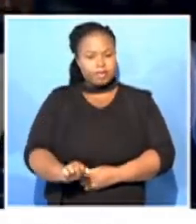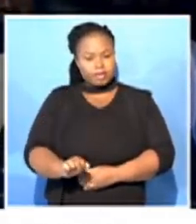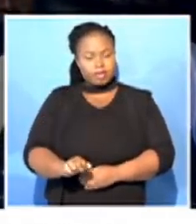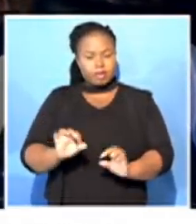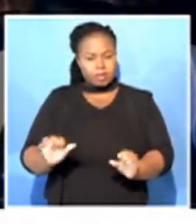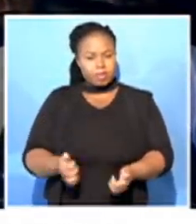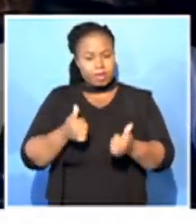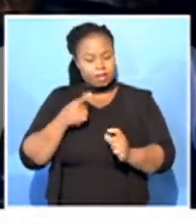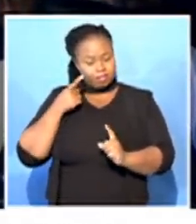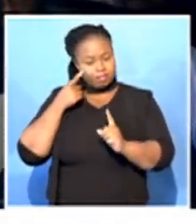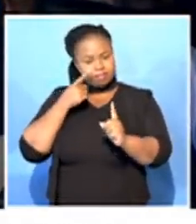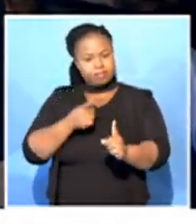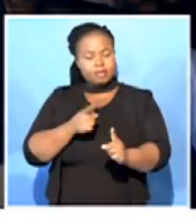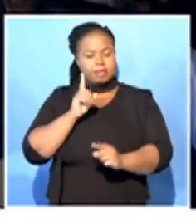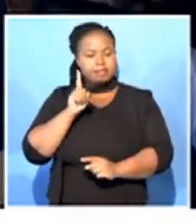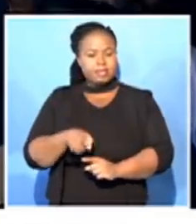of the Republic